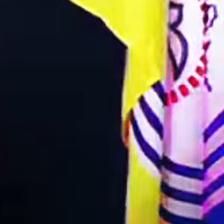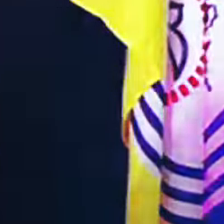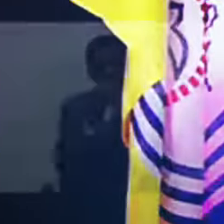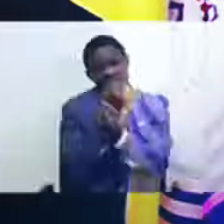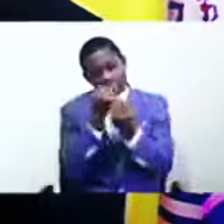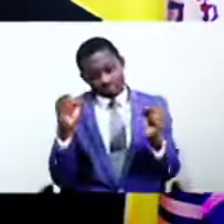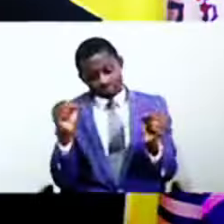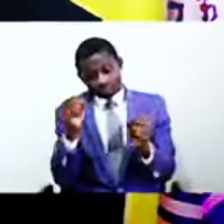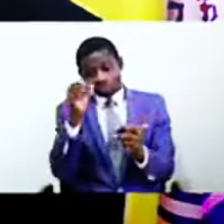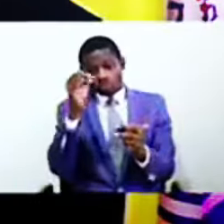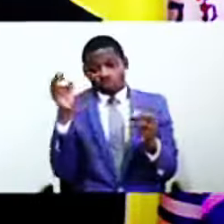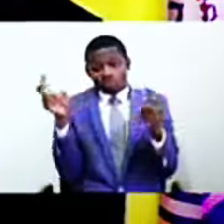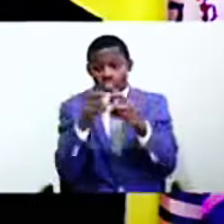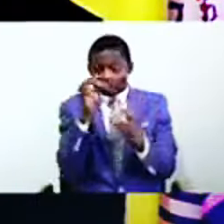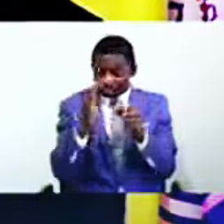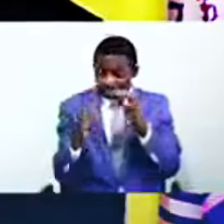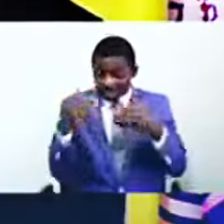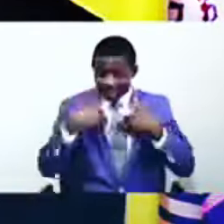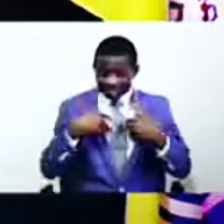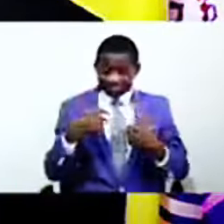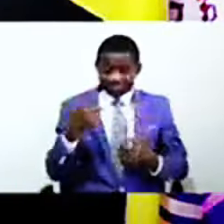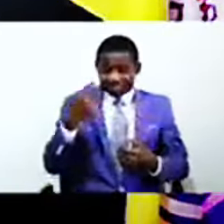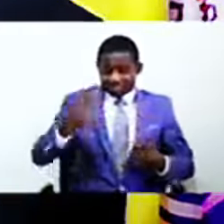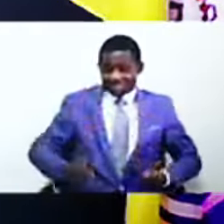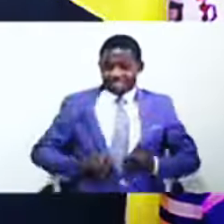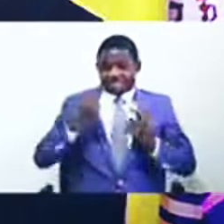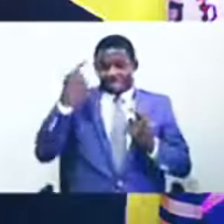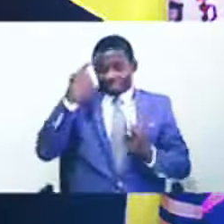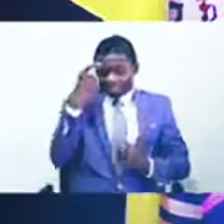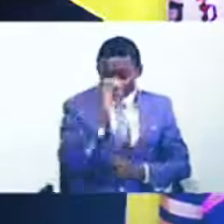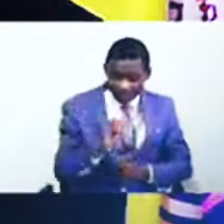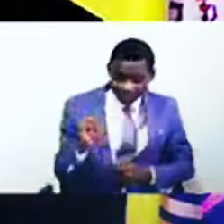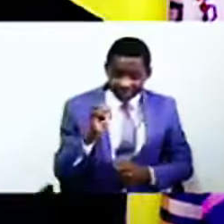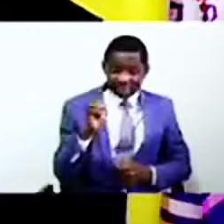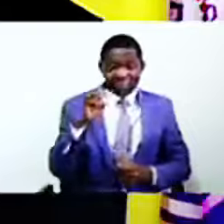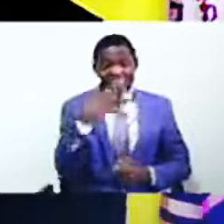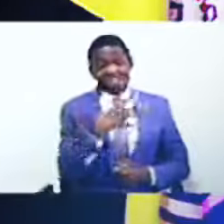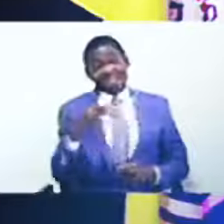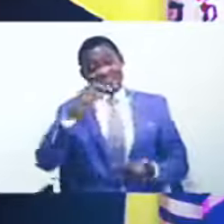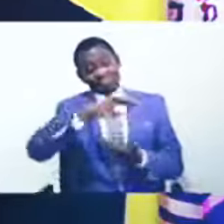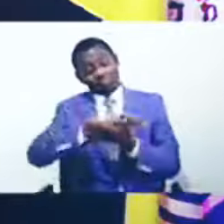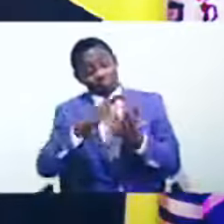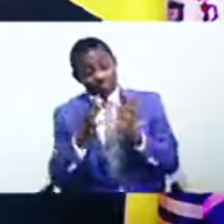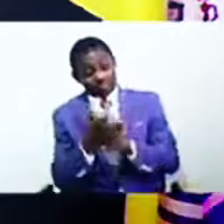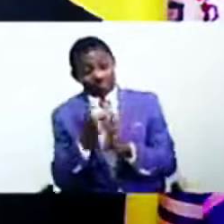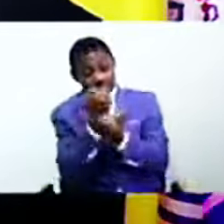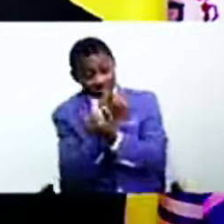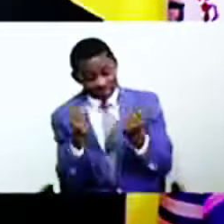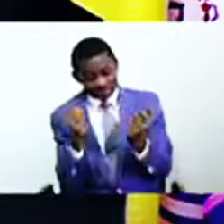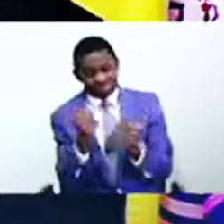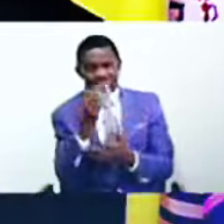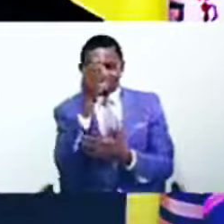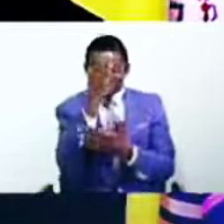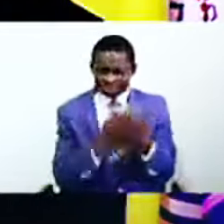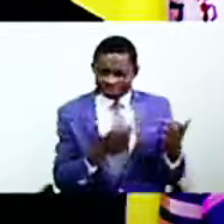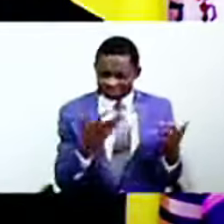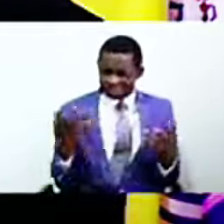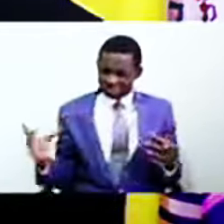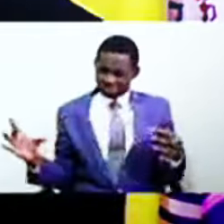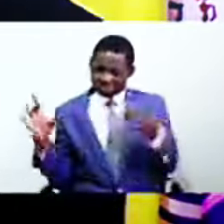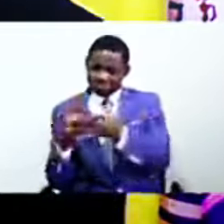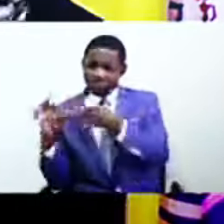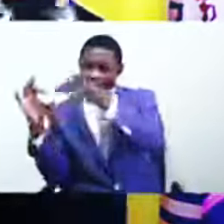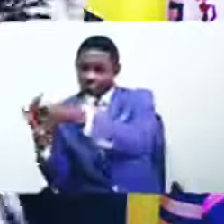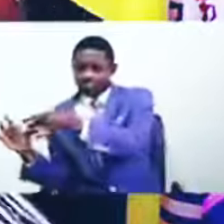eternal life and you are saved, certain things accompany salvation. And